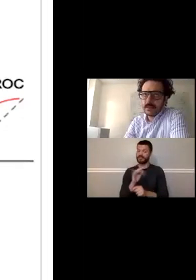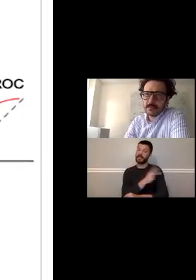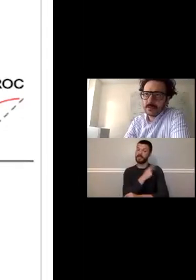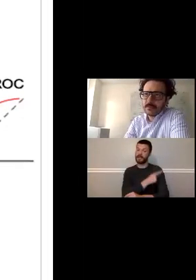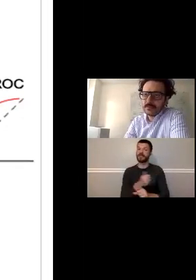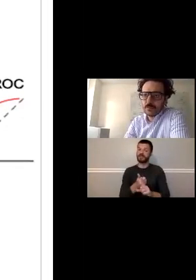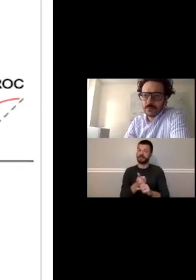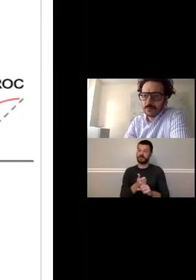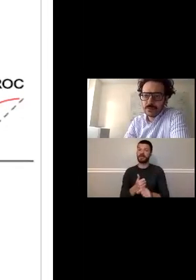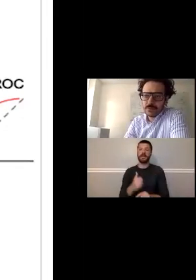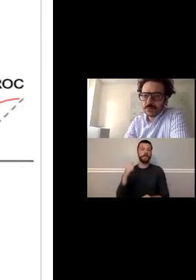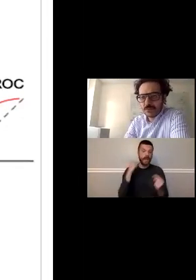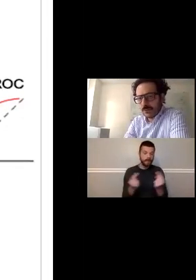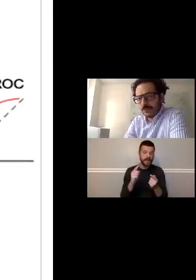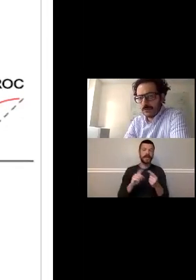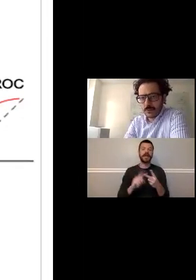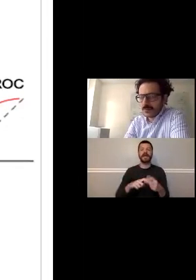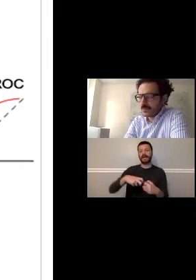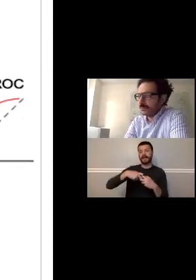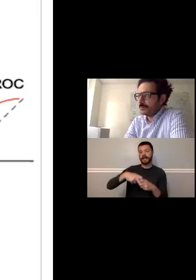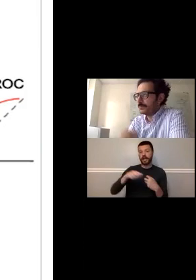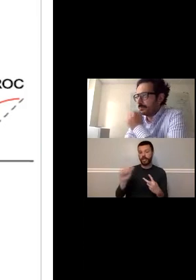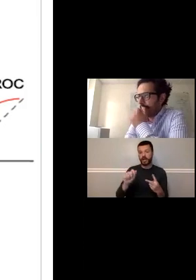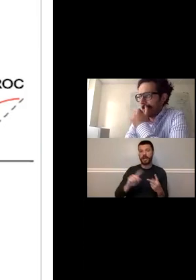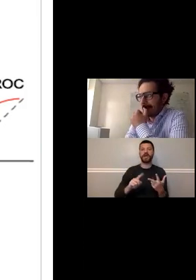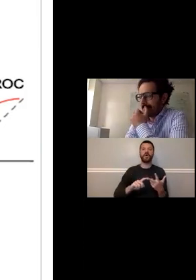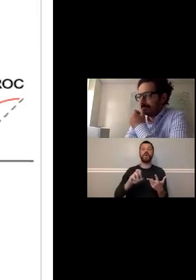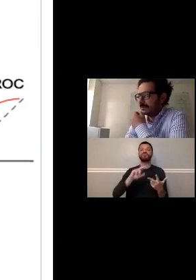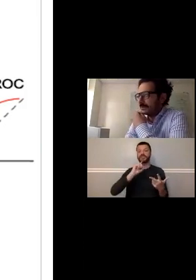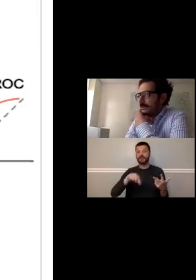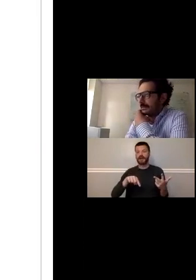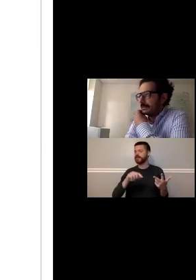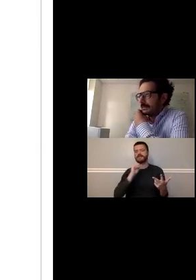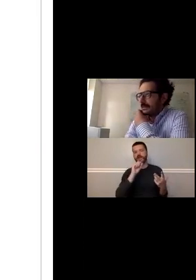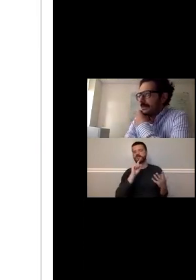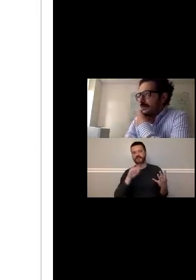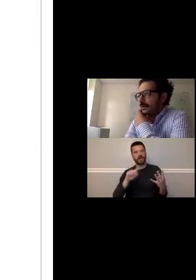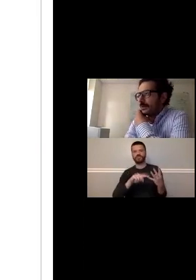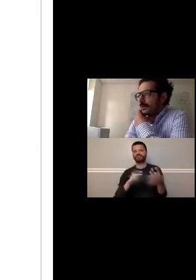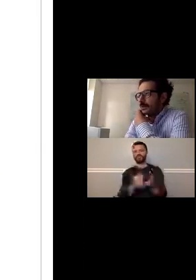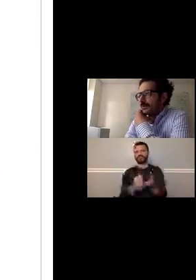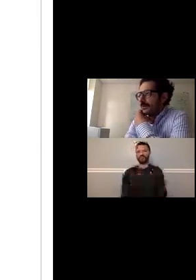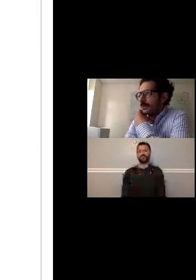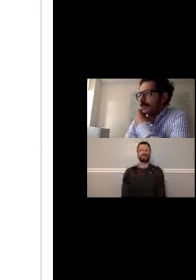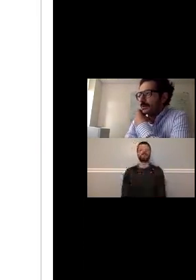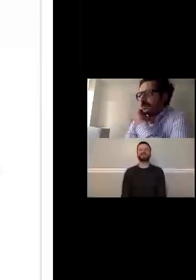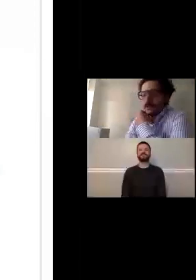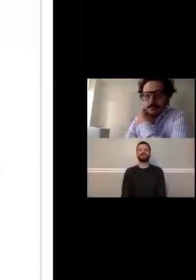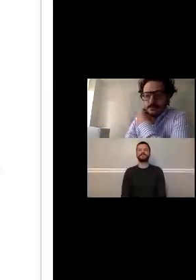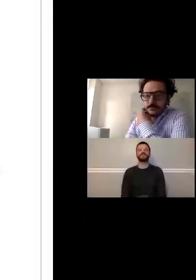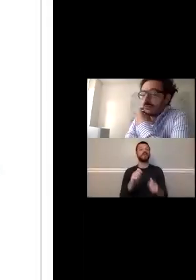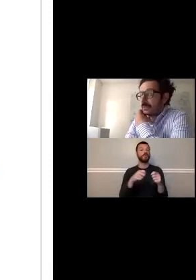pain and knee arthritis, or whether a patient is a responder or a non-responder to treatment. So in conclusion, brain measures